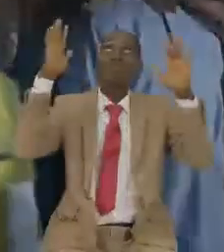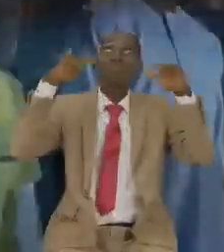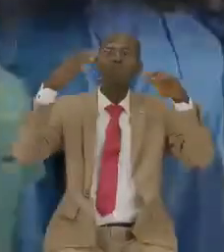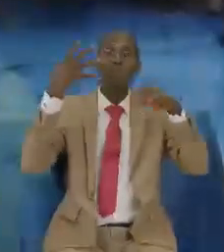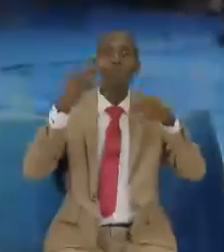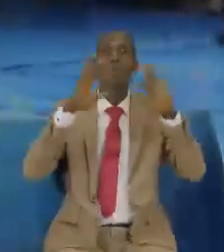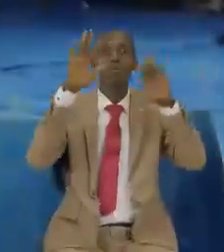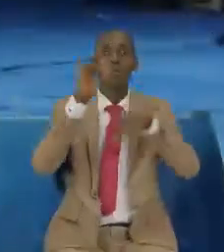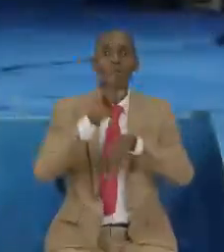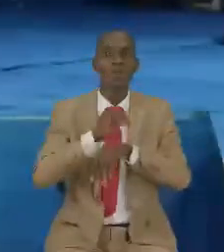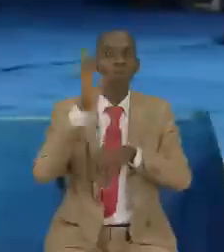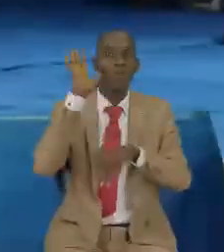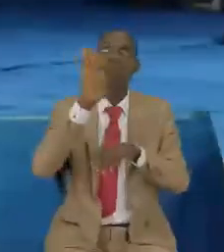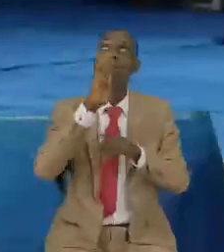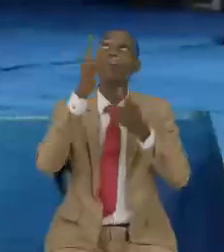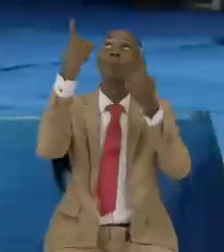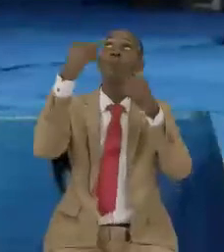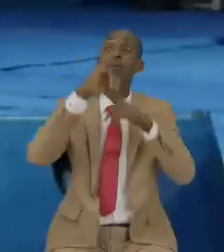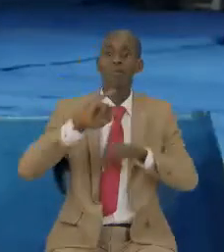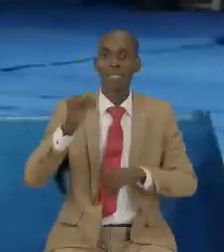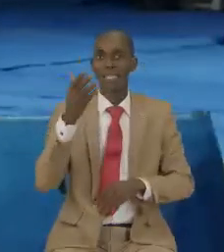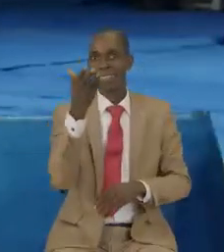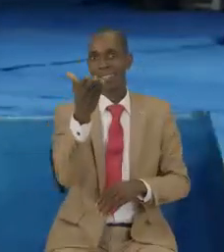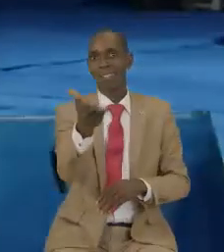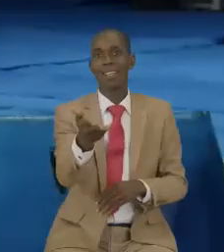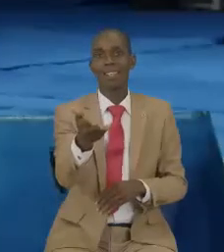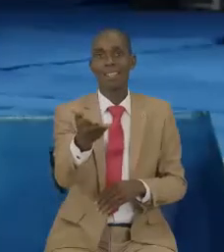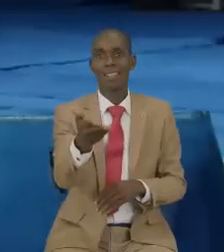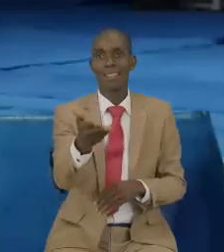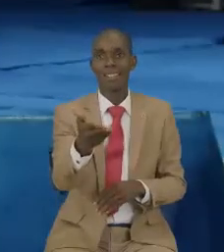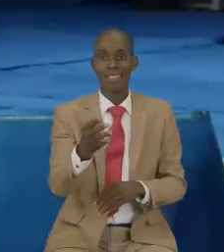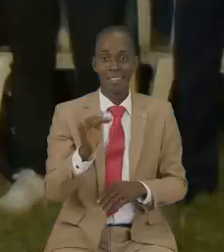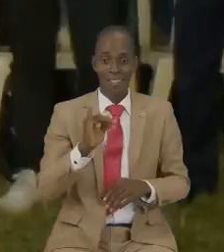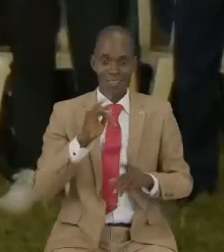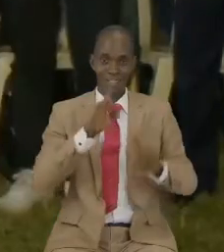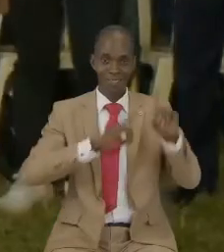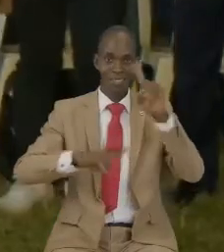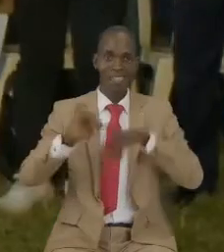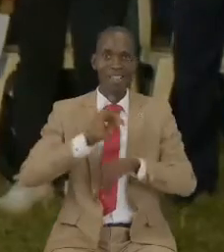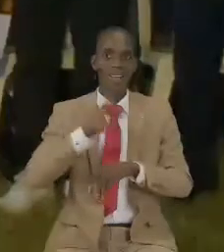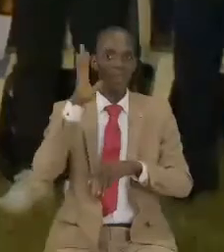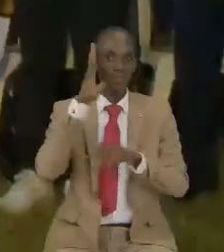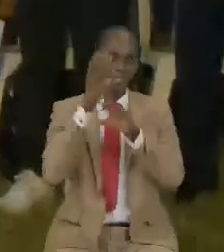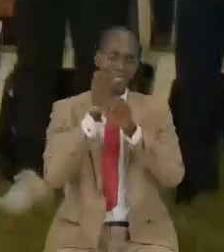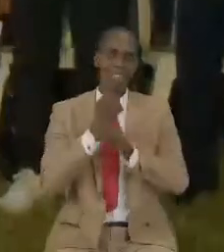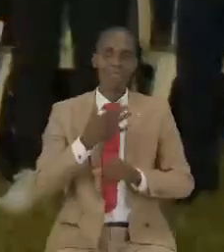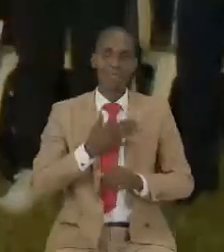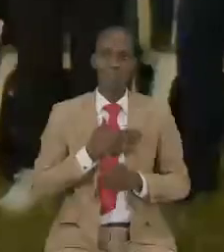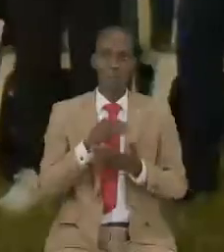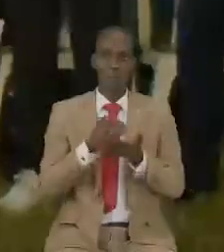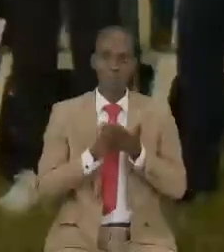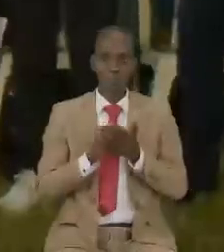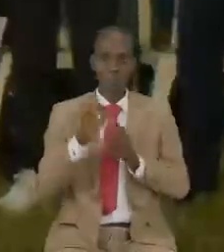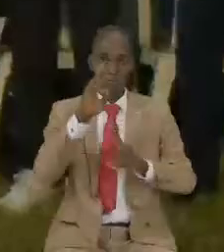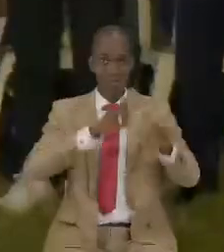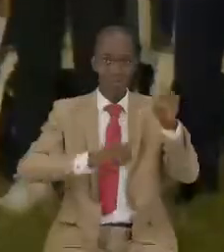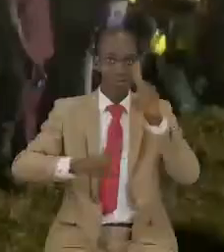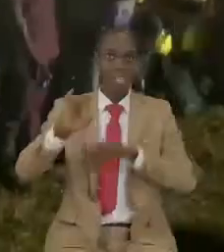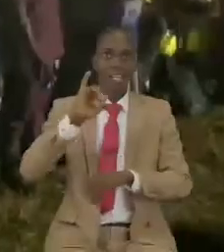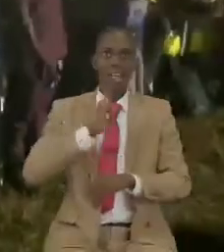will be falling right there. I'll get my own. Say that very